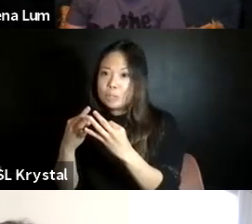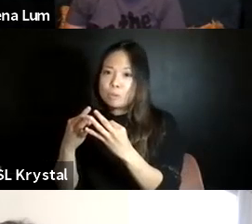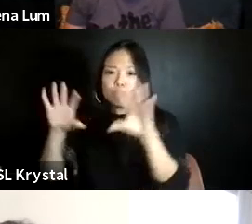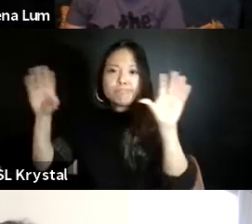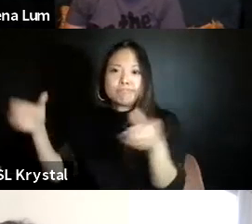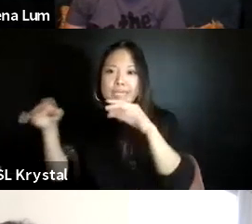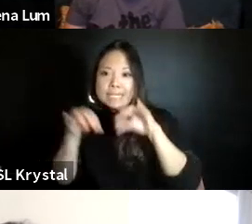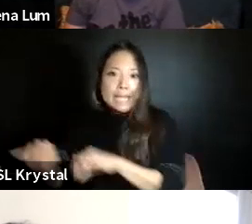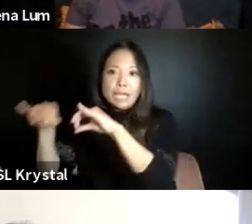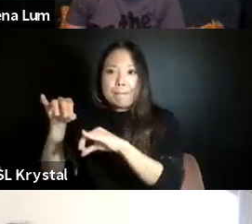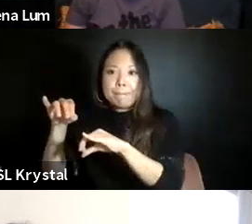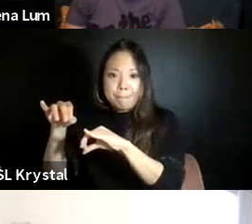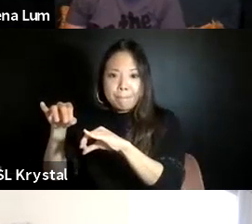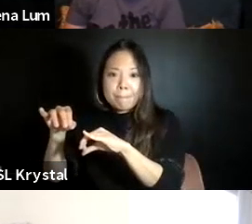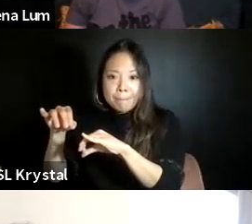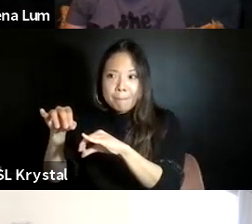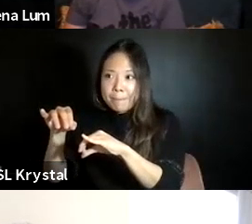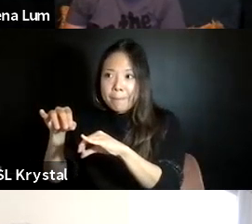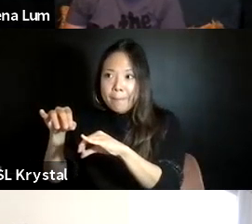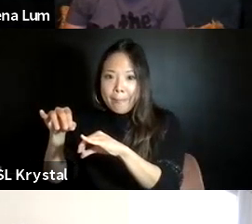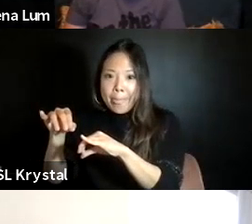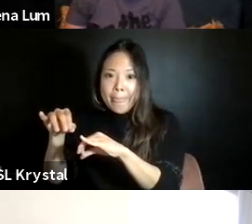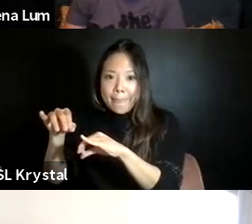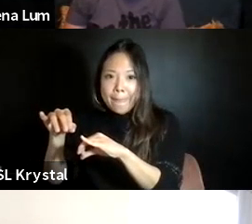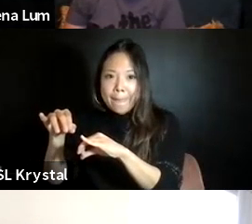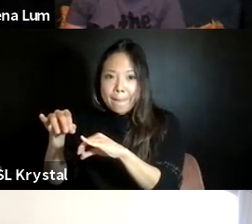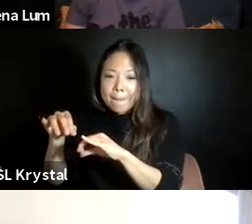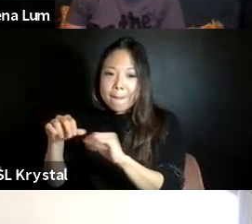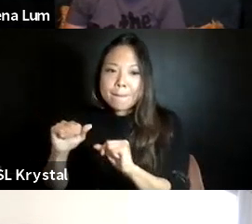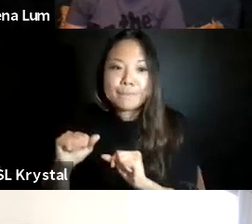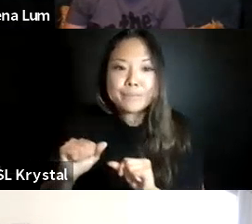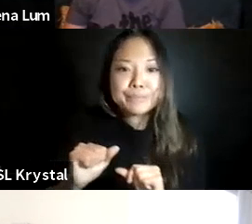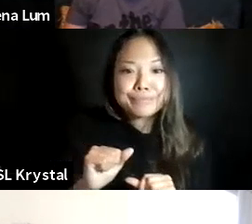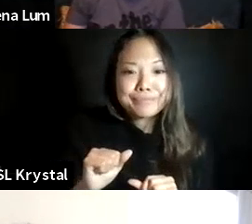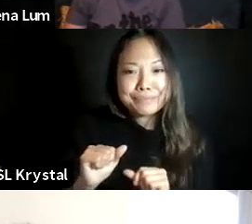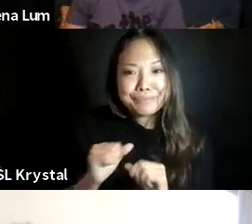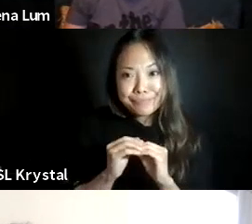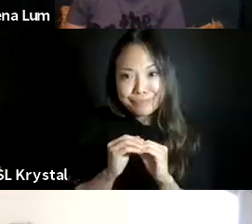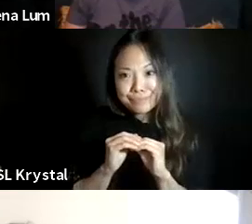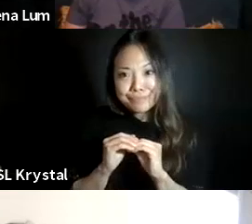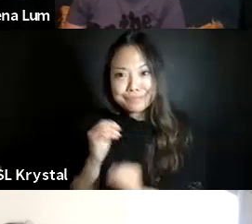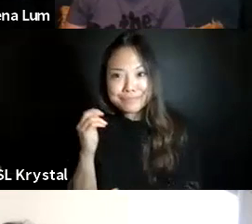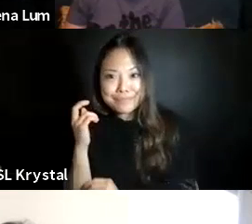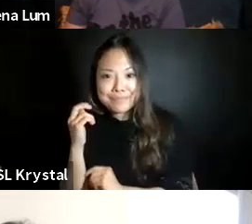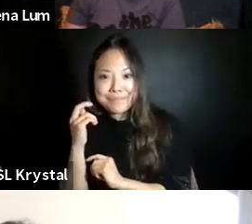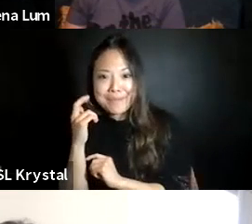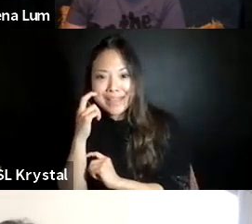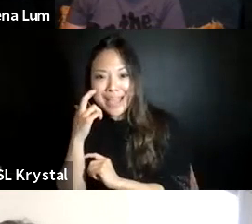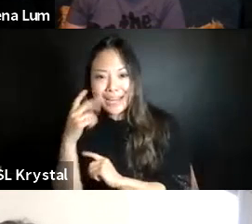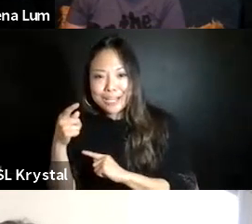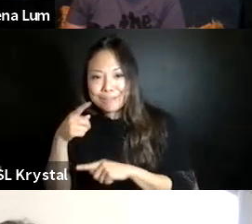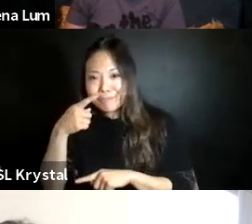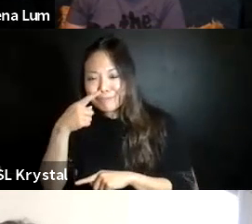10%. And they get seats proportionate to the number of school-aged kids. And then we want to group the other